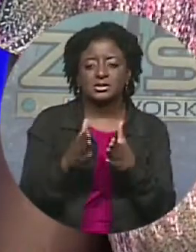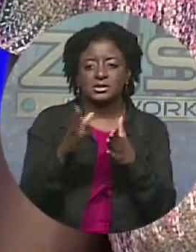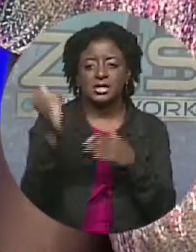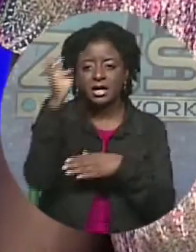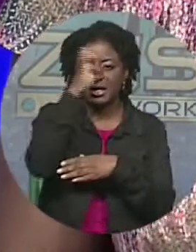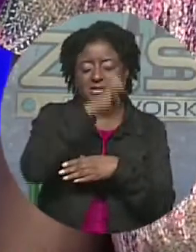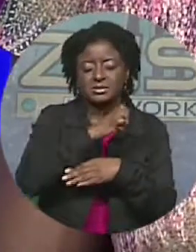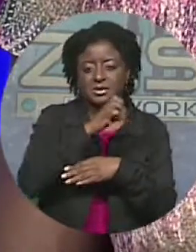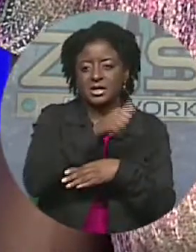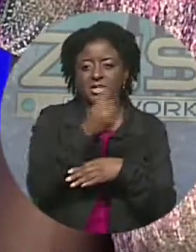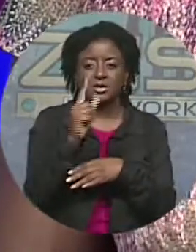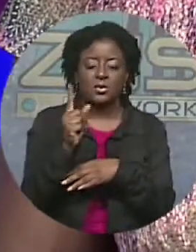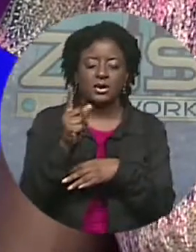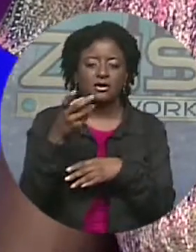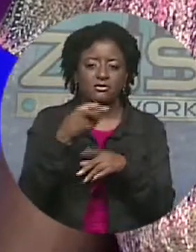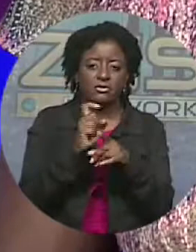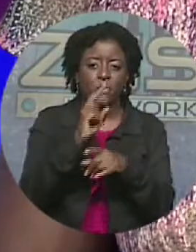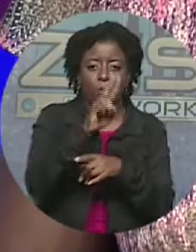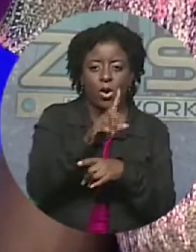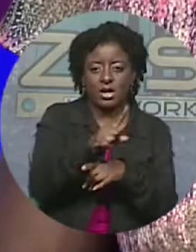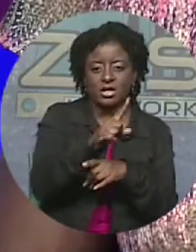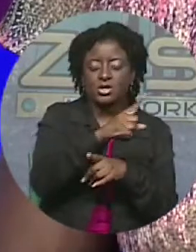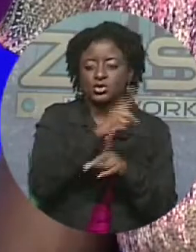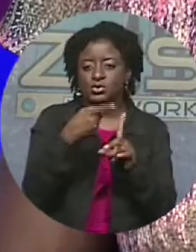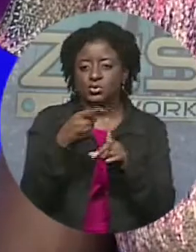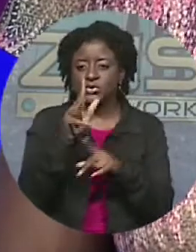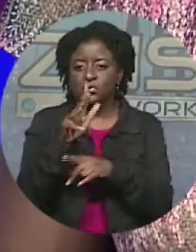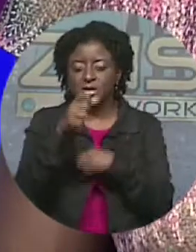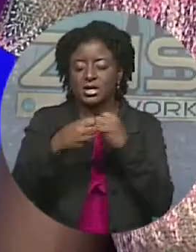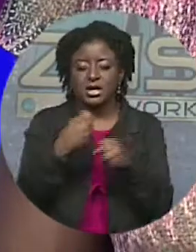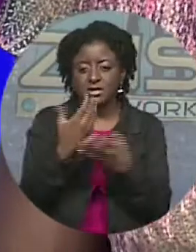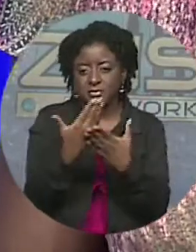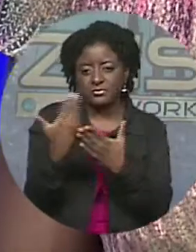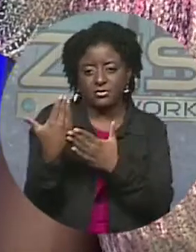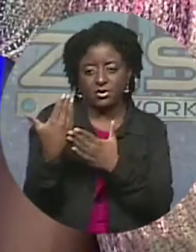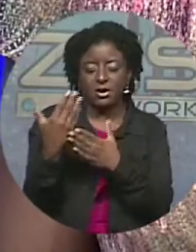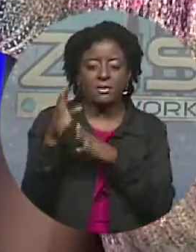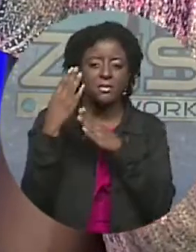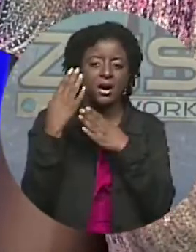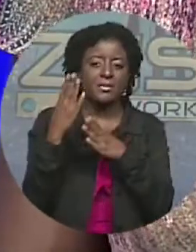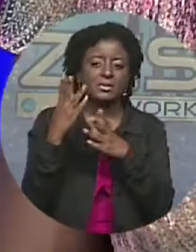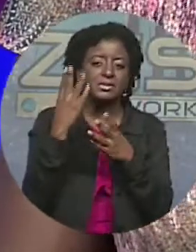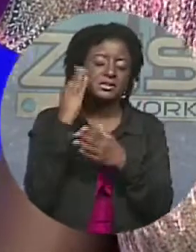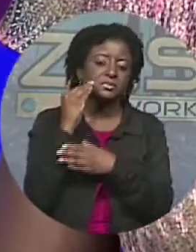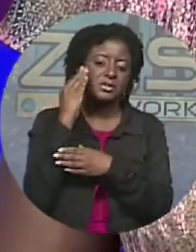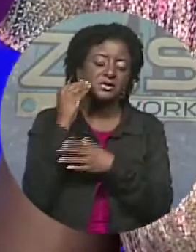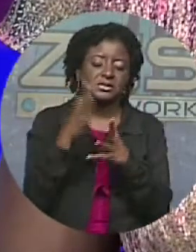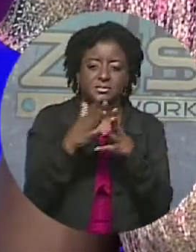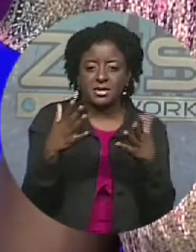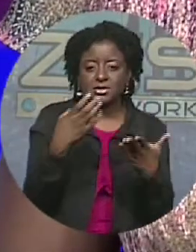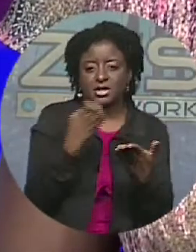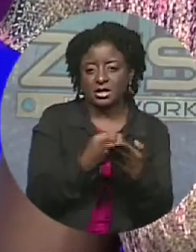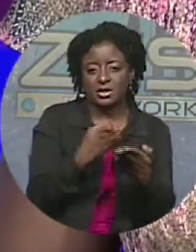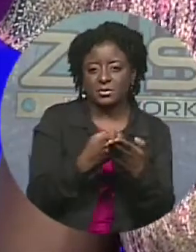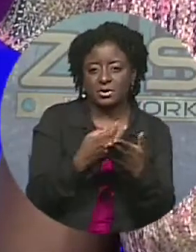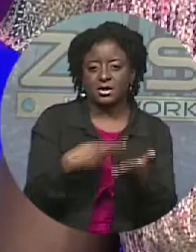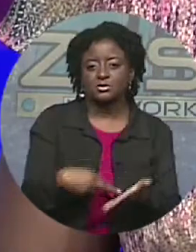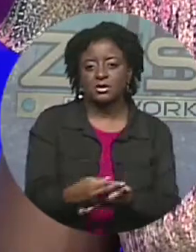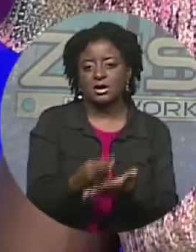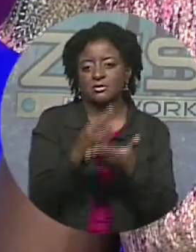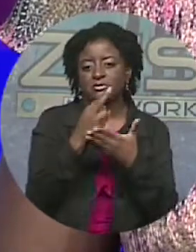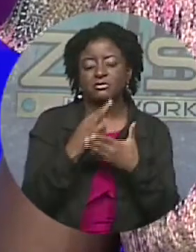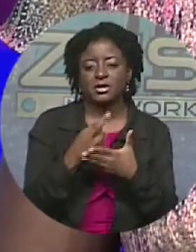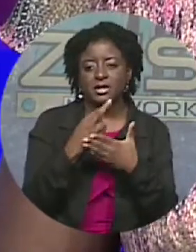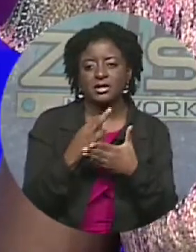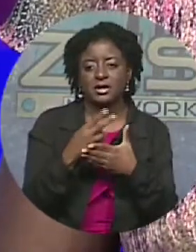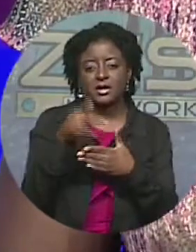from 1 to 3 years before the Bahamas experiences any major economic recovery. Managing partner at HLB Gallanis &